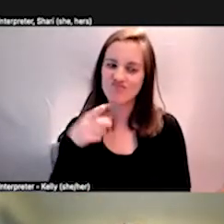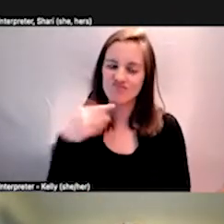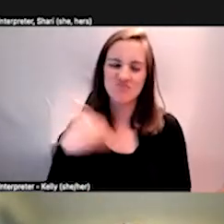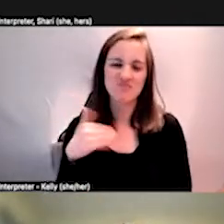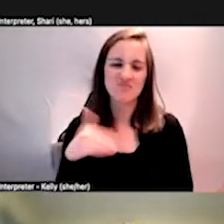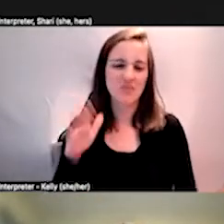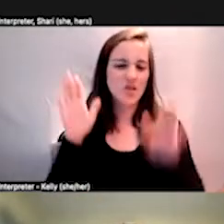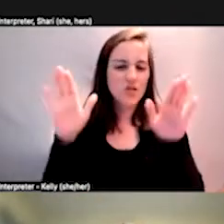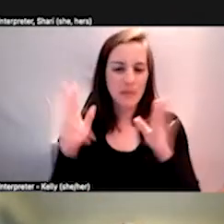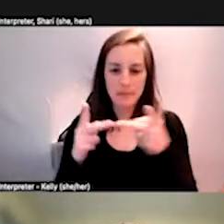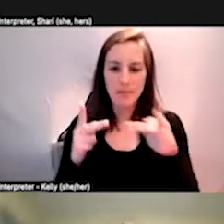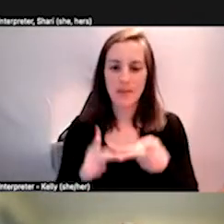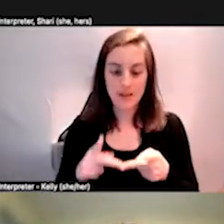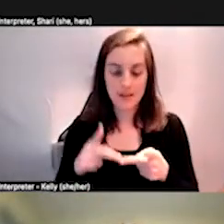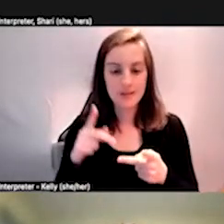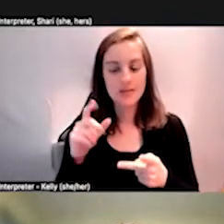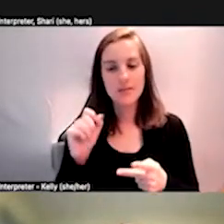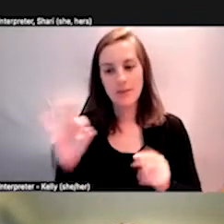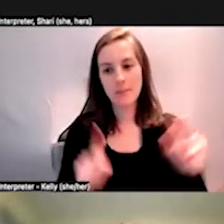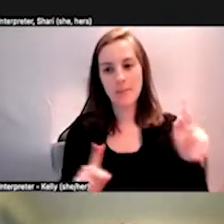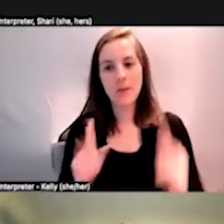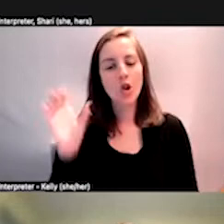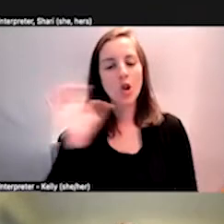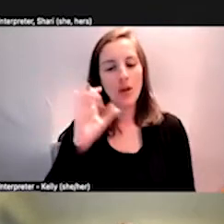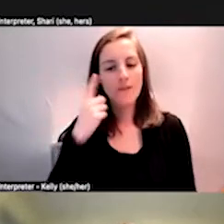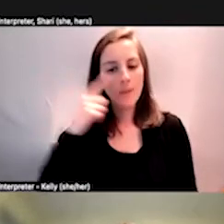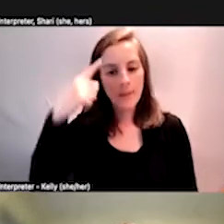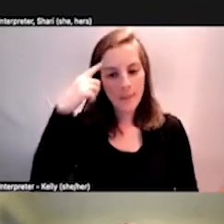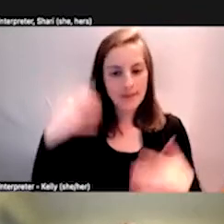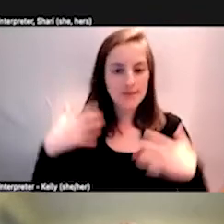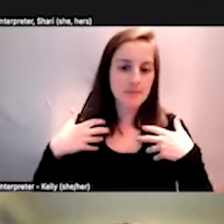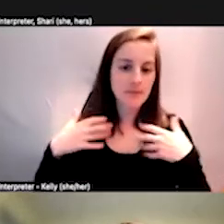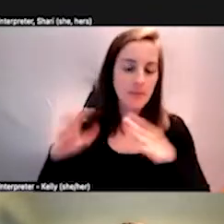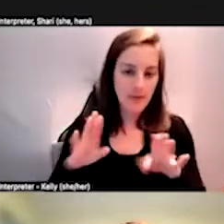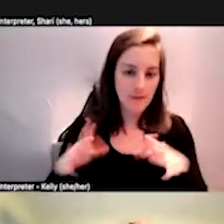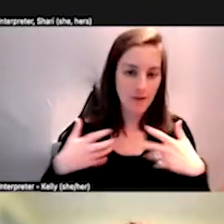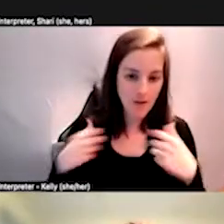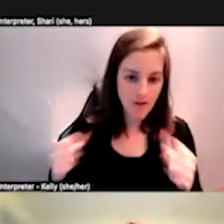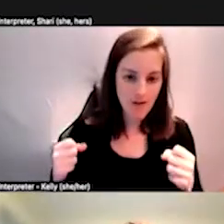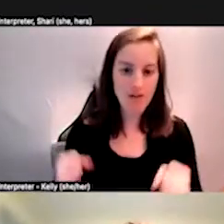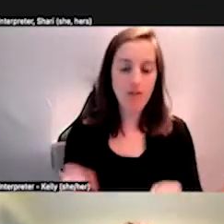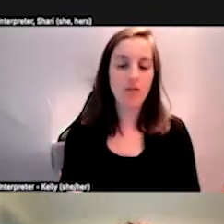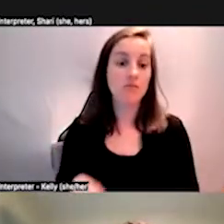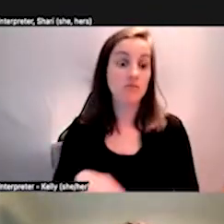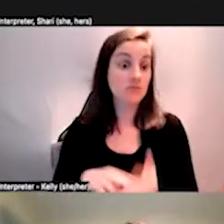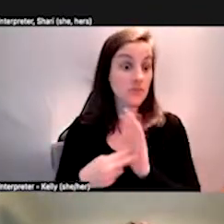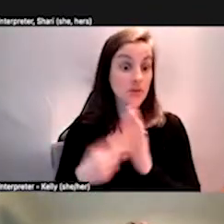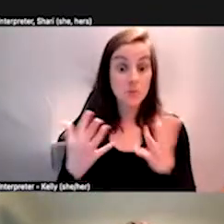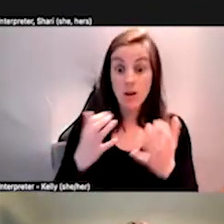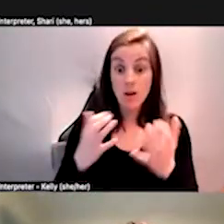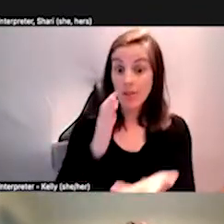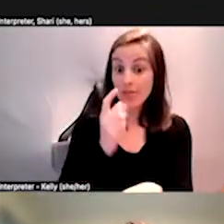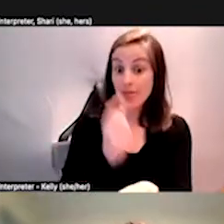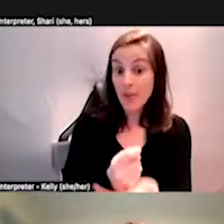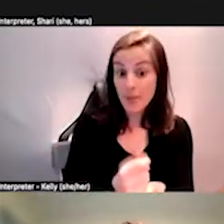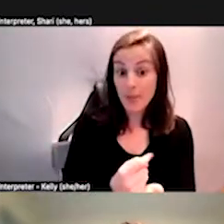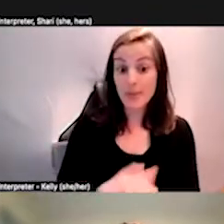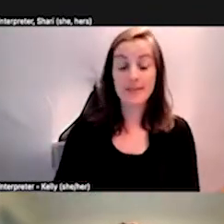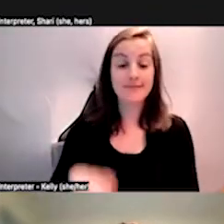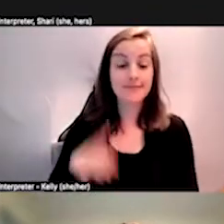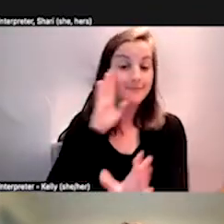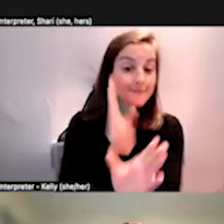for folks looking for mental and behavioral health, whether that's a therapist, psychologist, or a